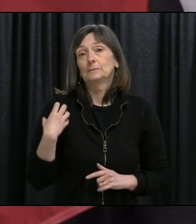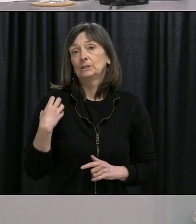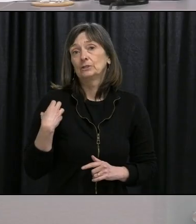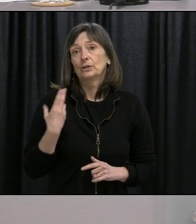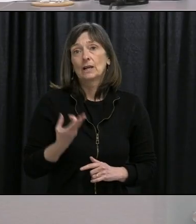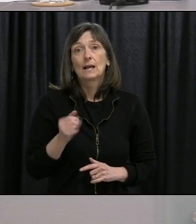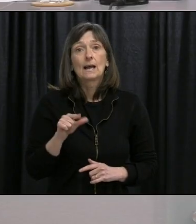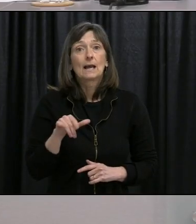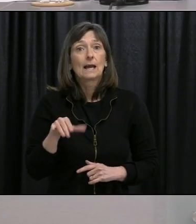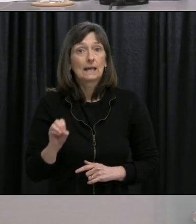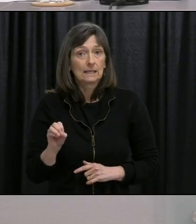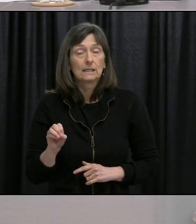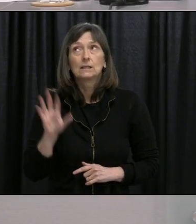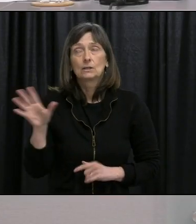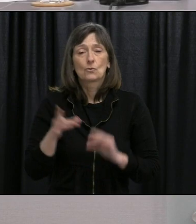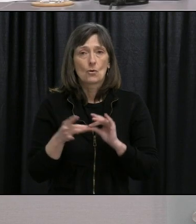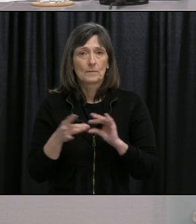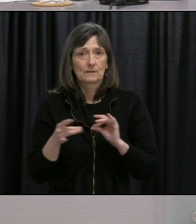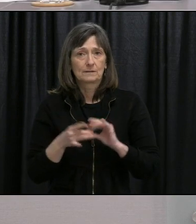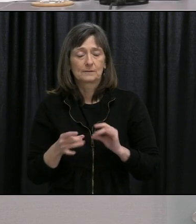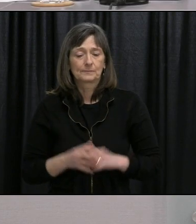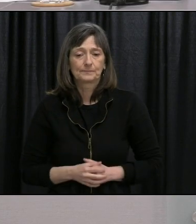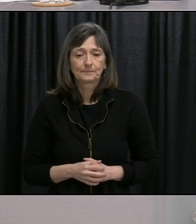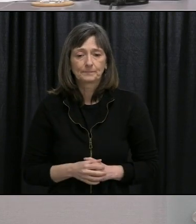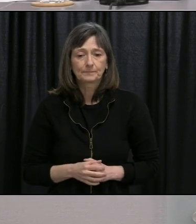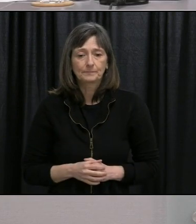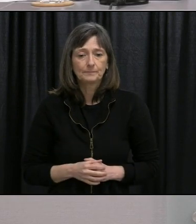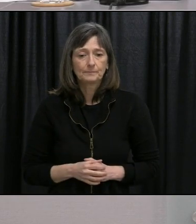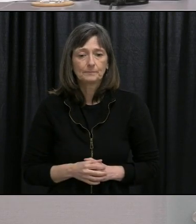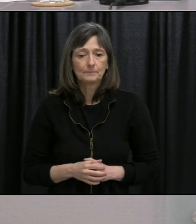Minister Hagee, for his remarks today.